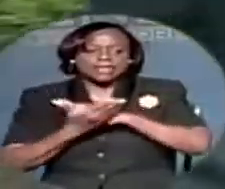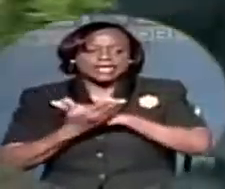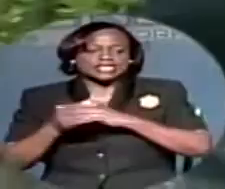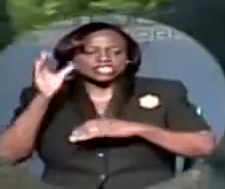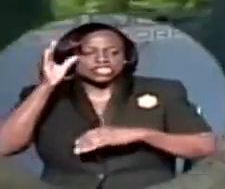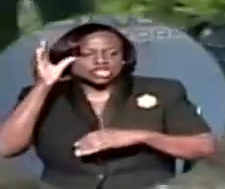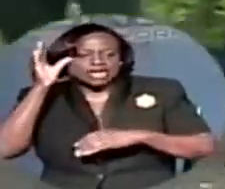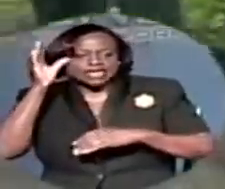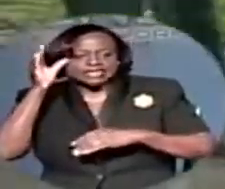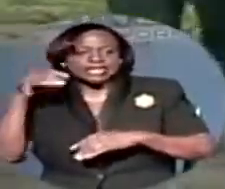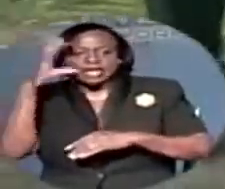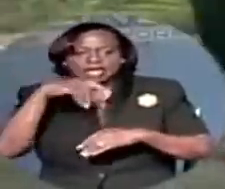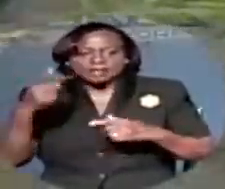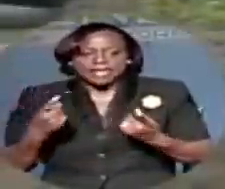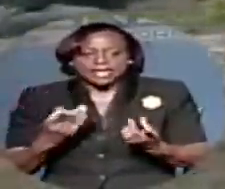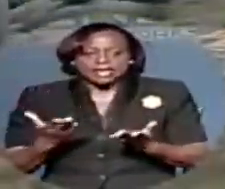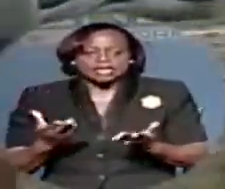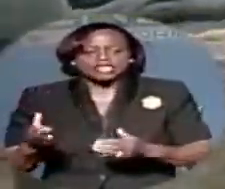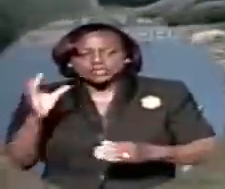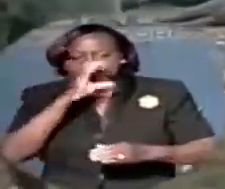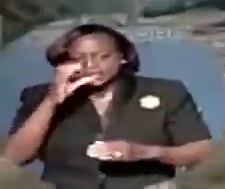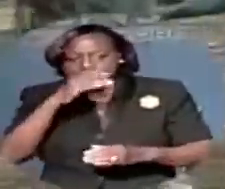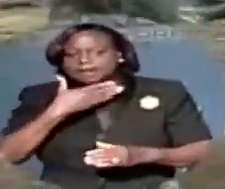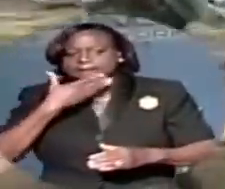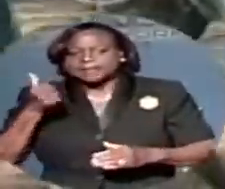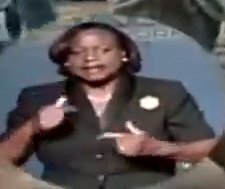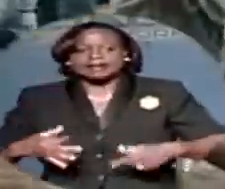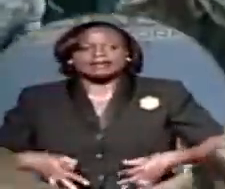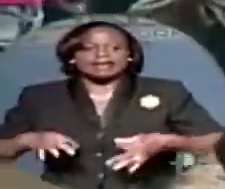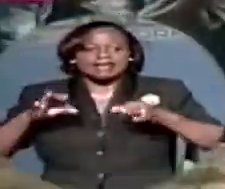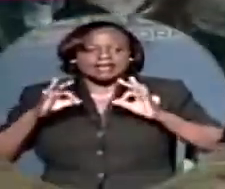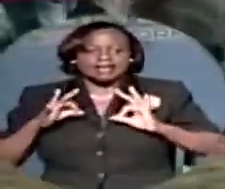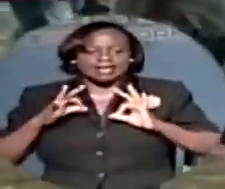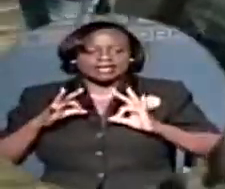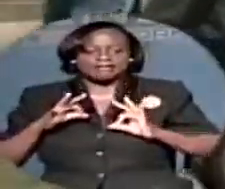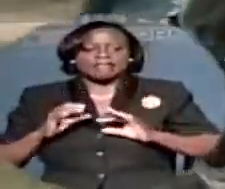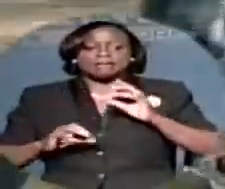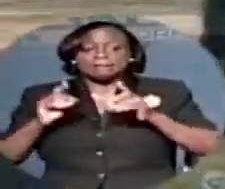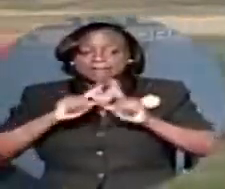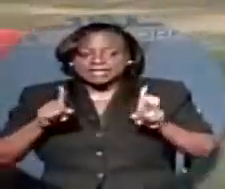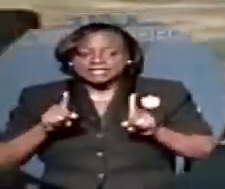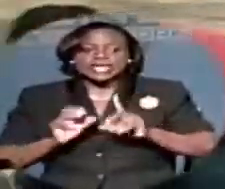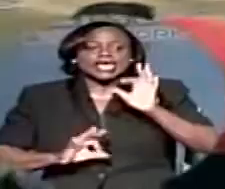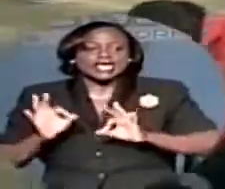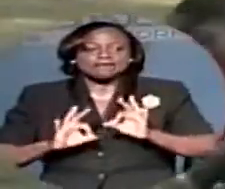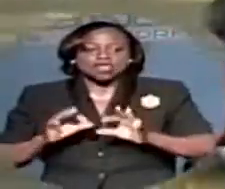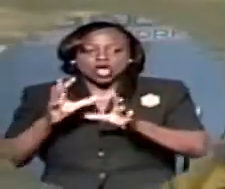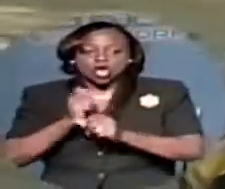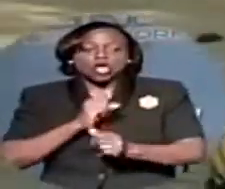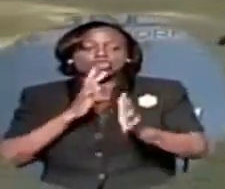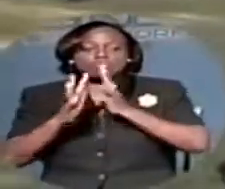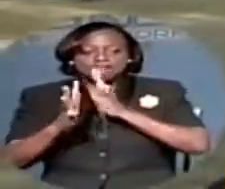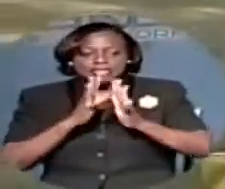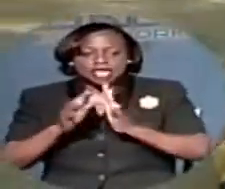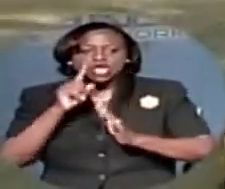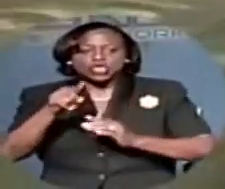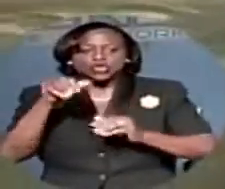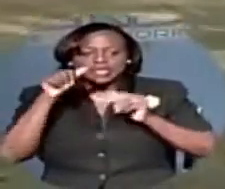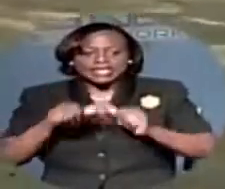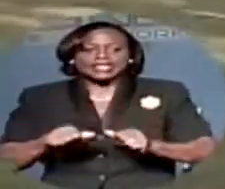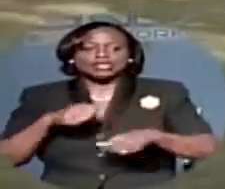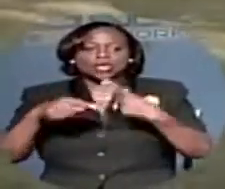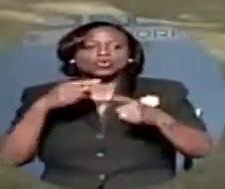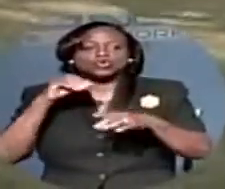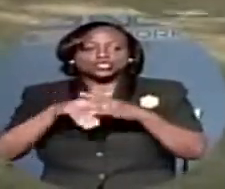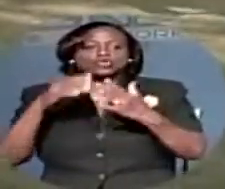life. But if persons are found guilty of human trafficking in the Bahamas, they can face a fine, imprisonment, or even a life term, depending